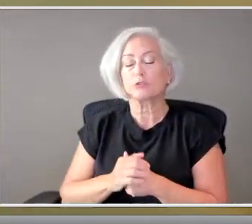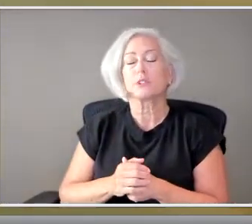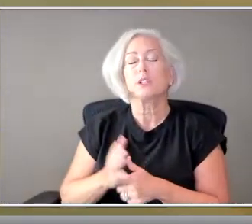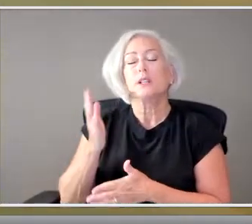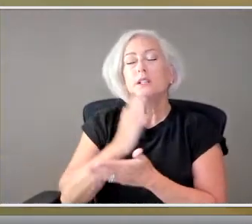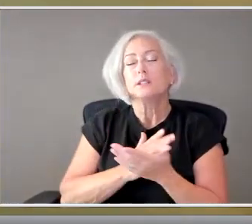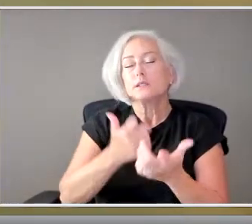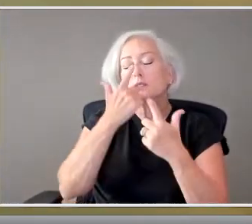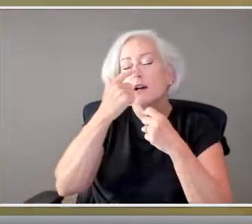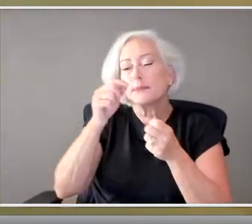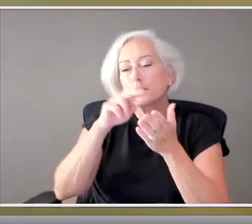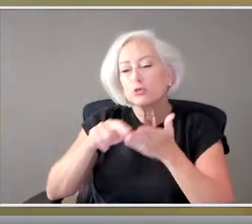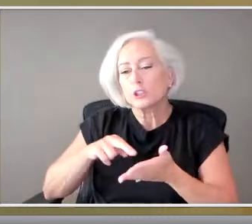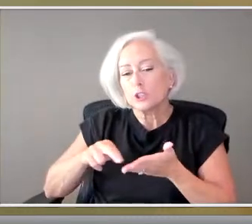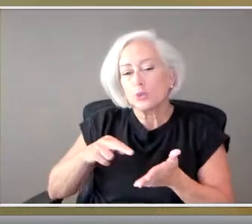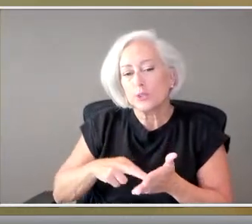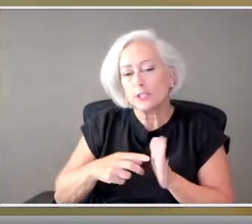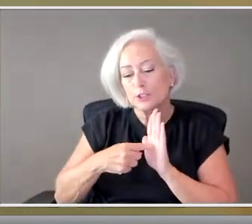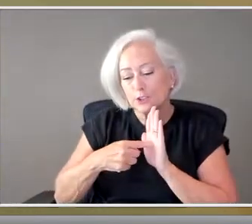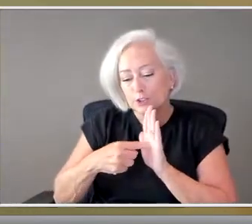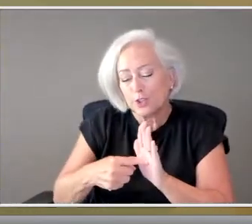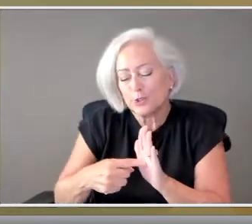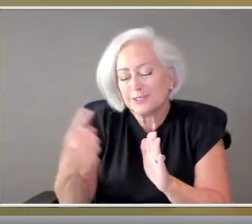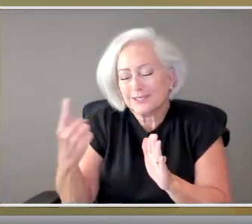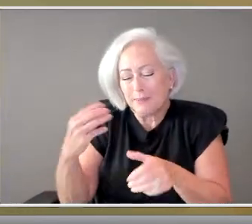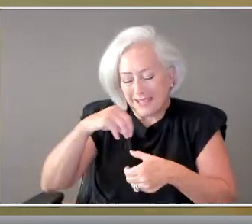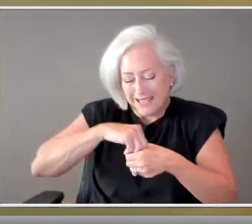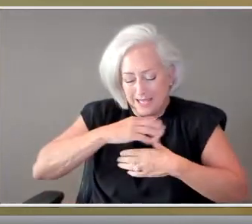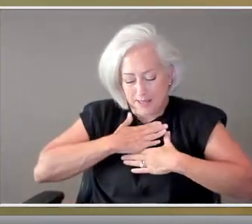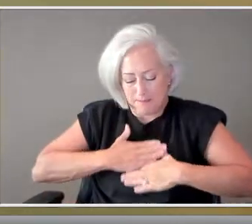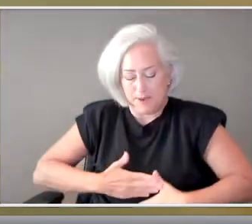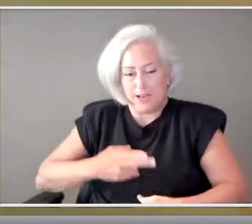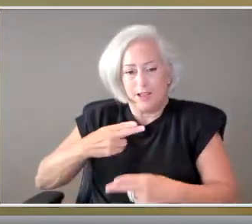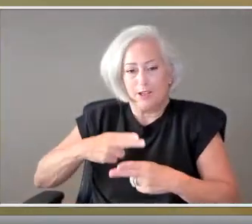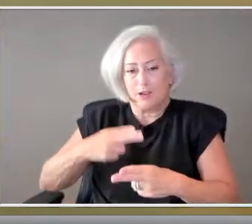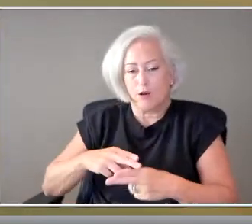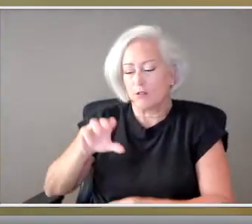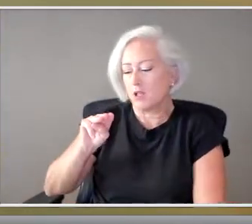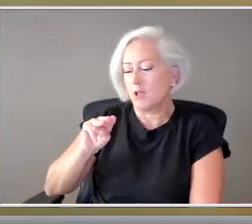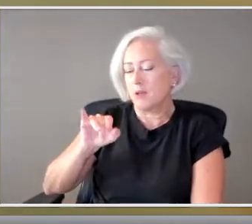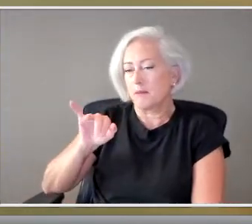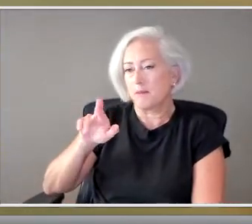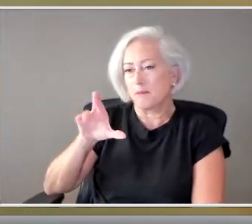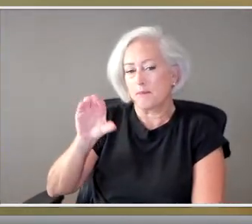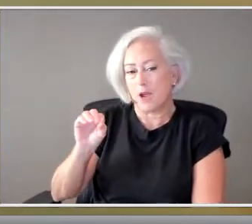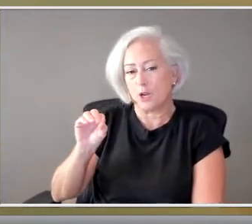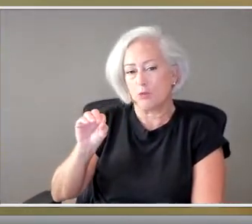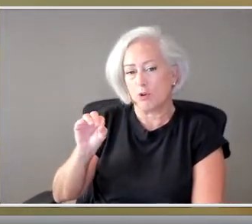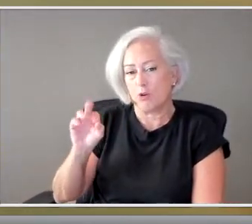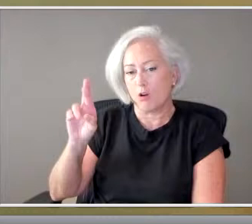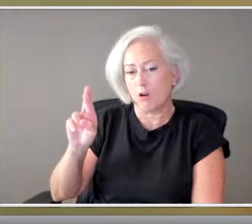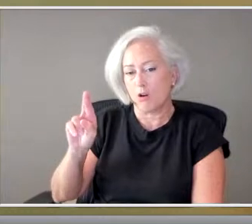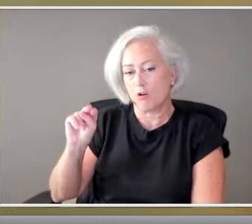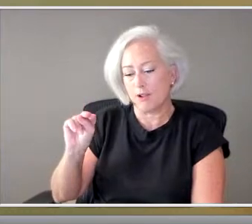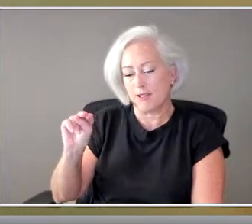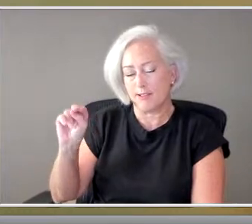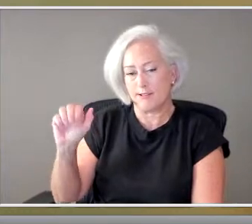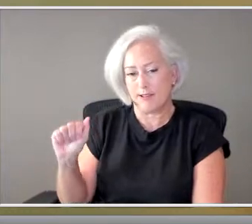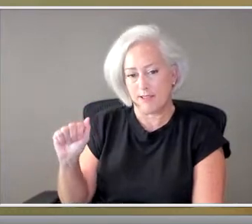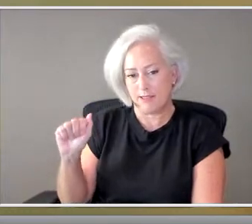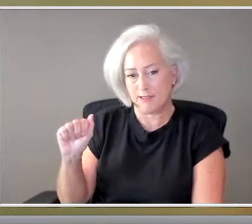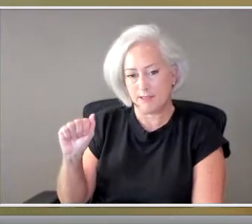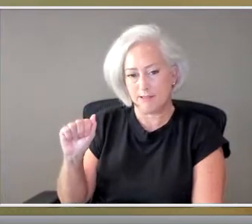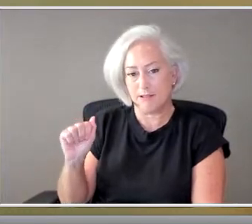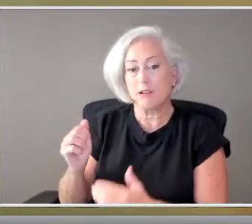do with these little things that run around in your body called microRNAs. And some of these microRNAs